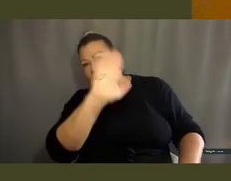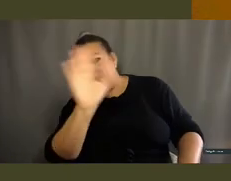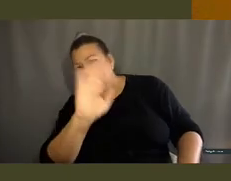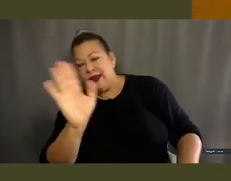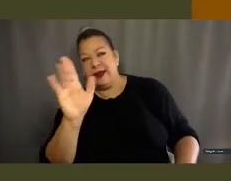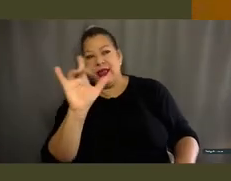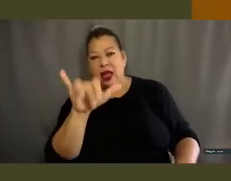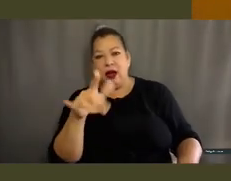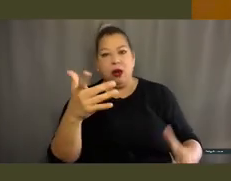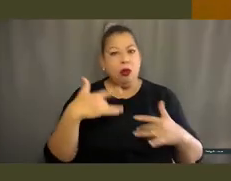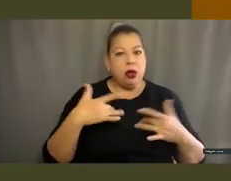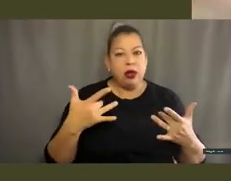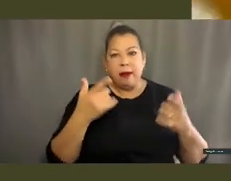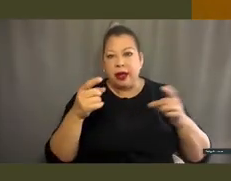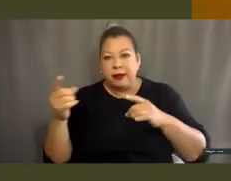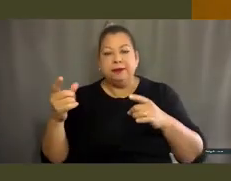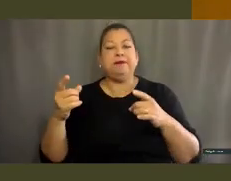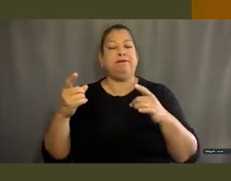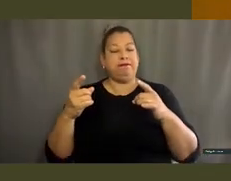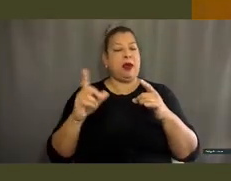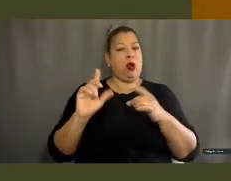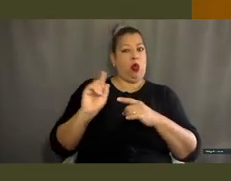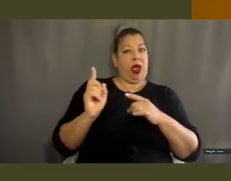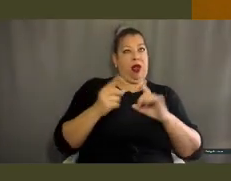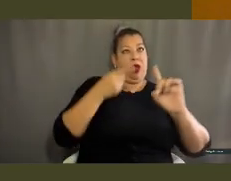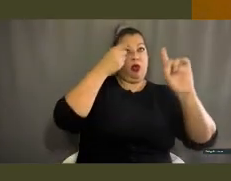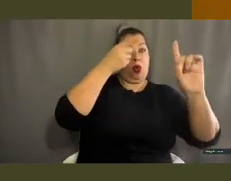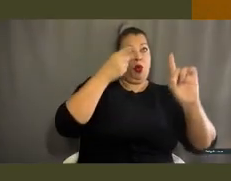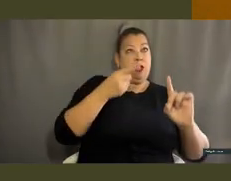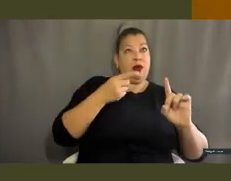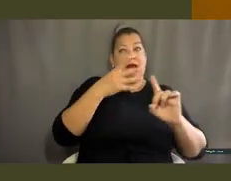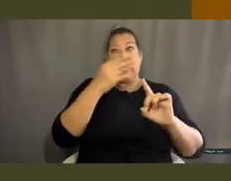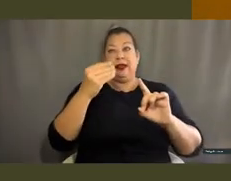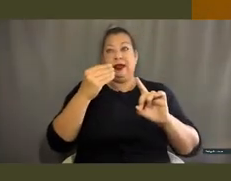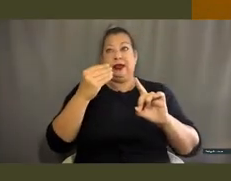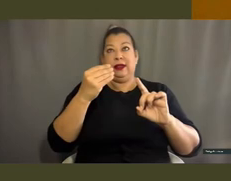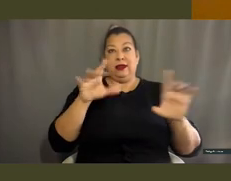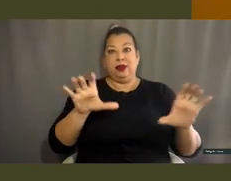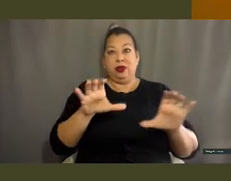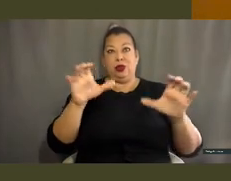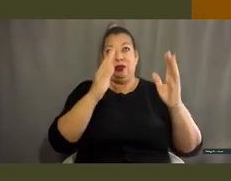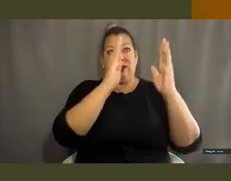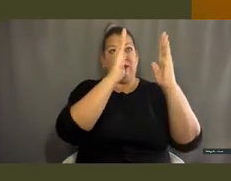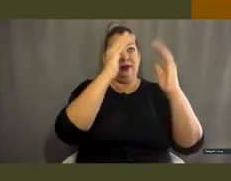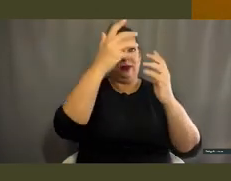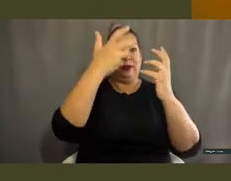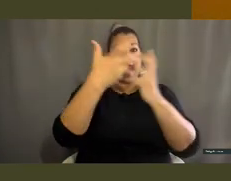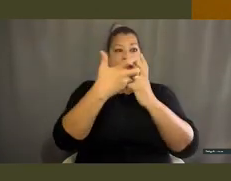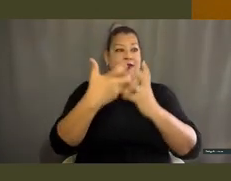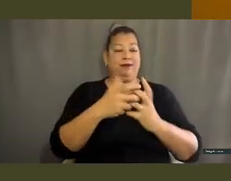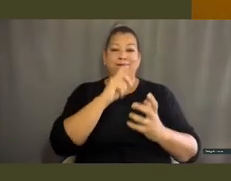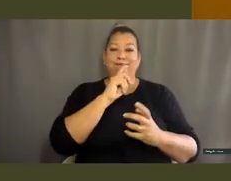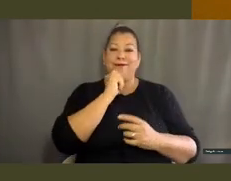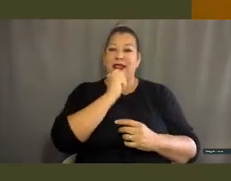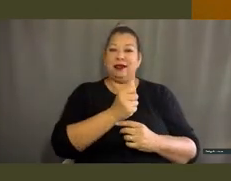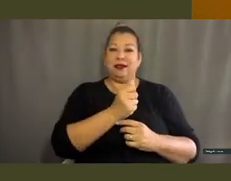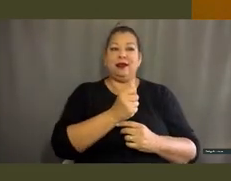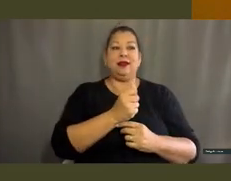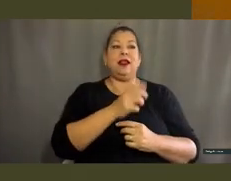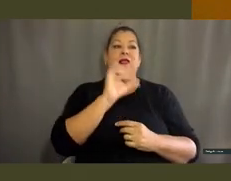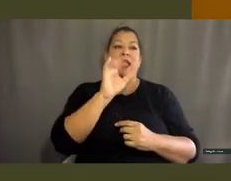right now and where we should be heading if we want to keep the 1.5 or well below 2 degrees alive. That was the goals of the Paris